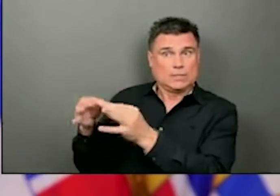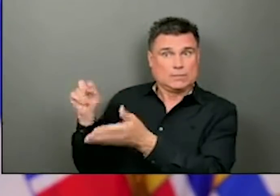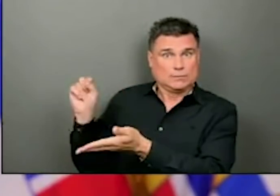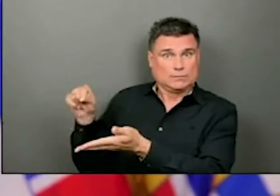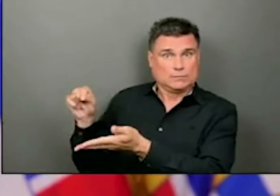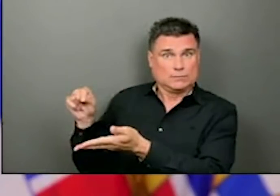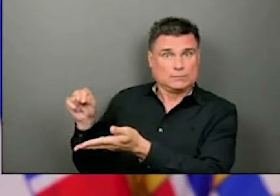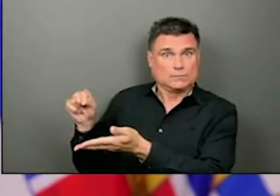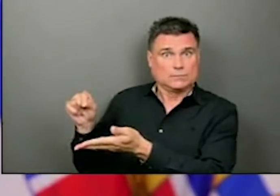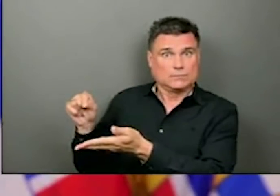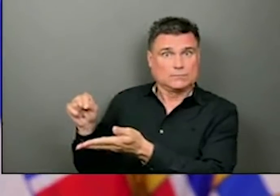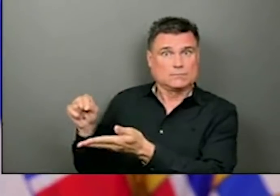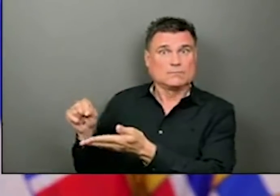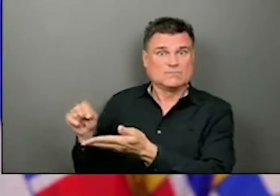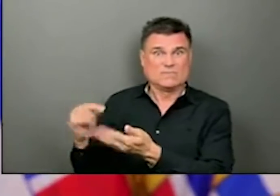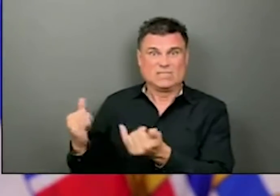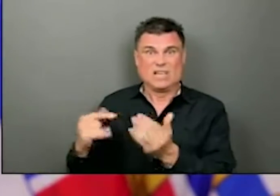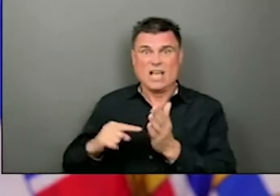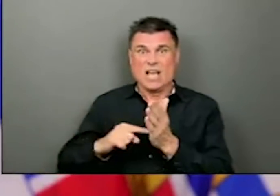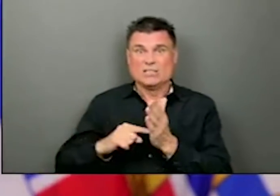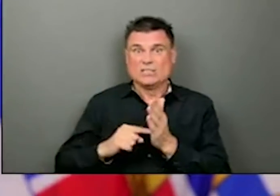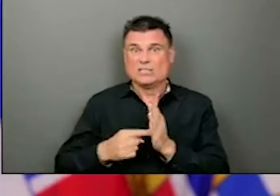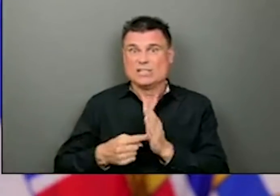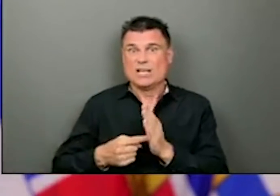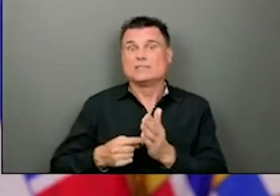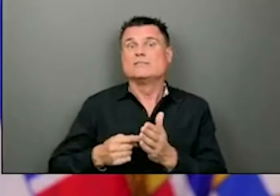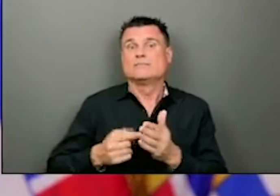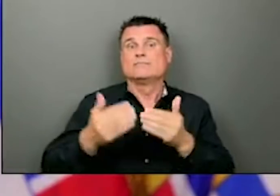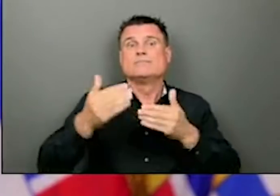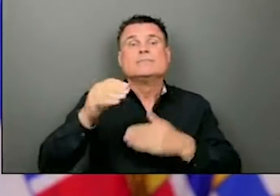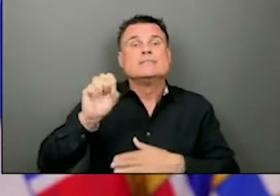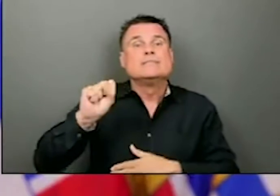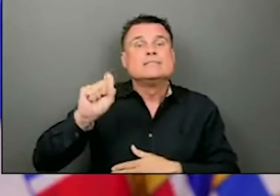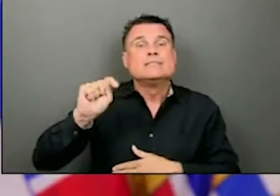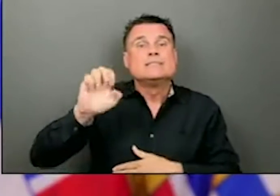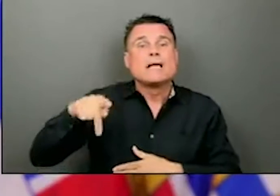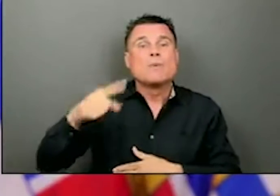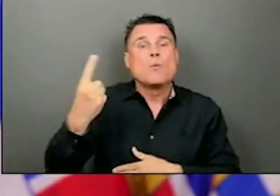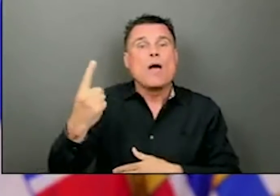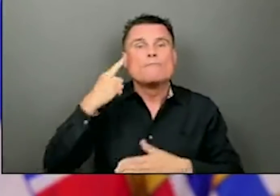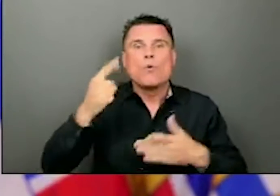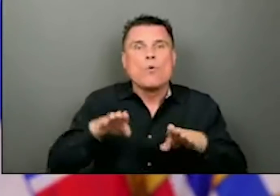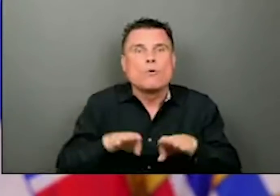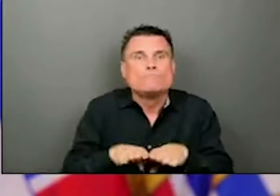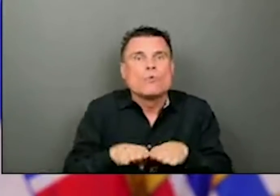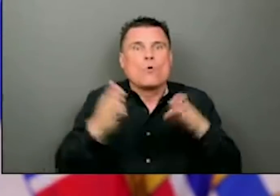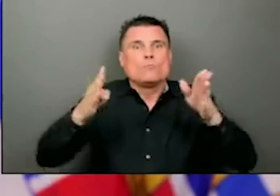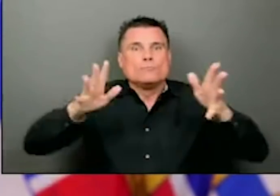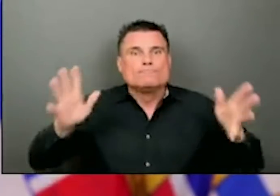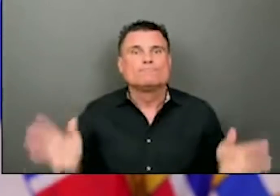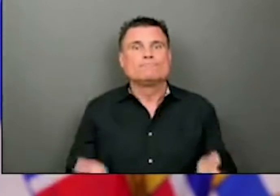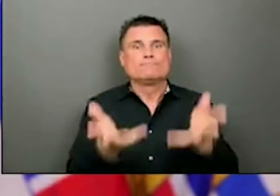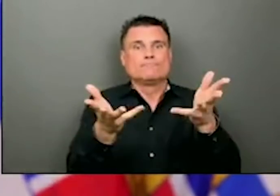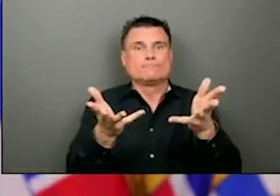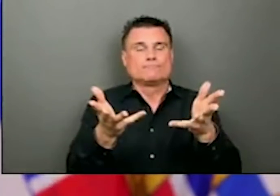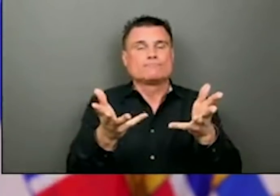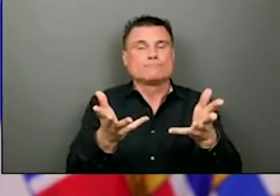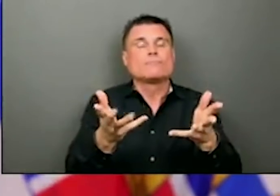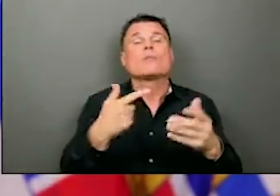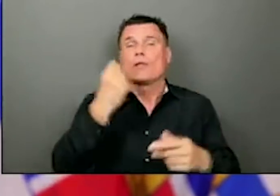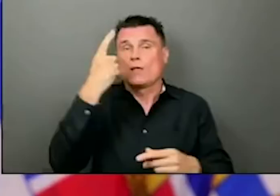restart. We're going to start with the immunization progress as a positive way forward. As of this